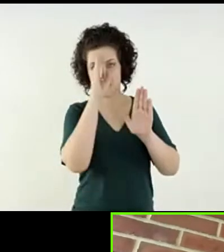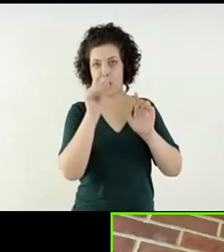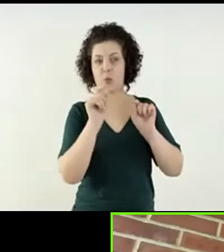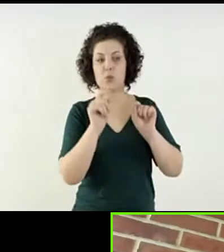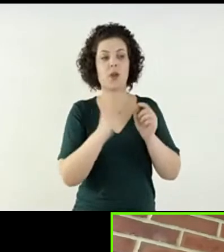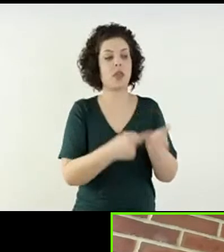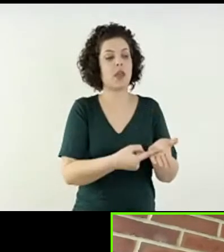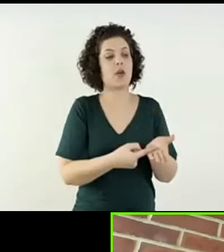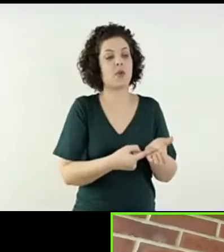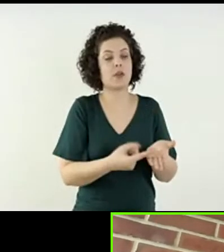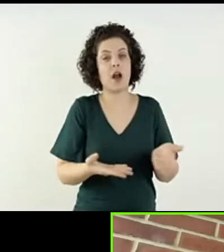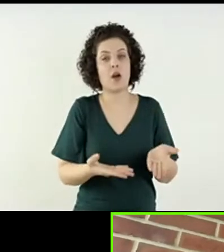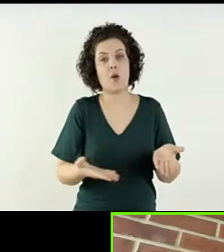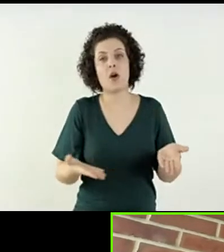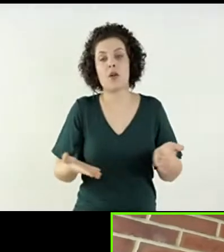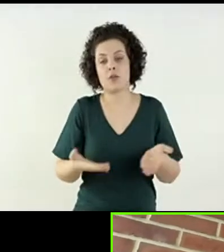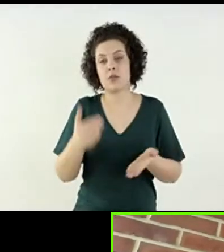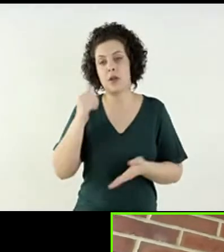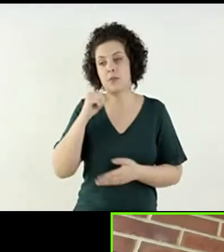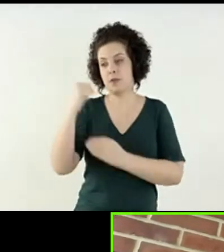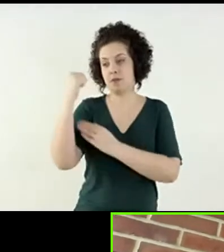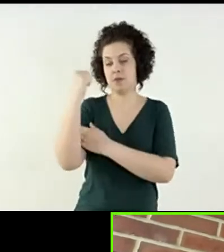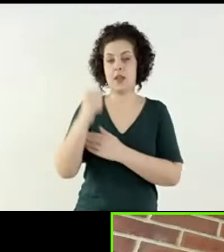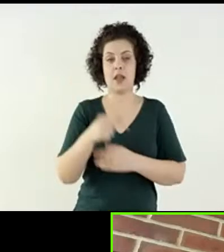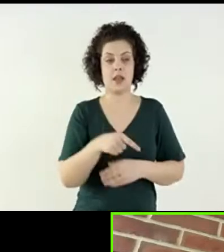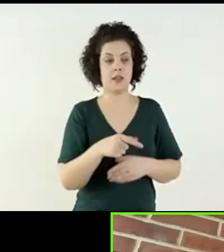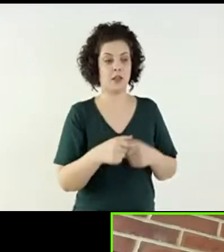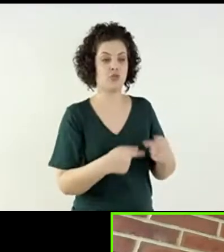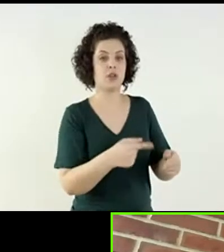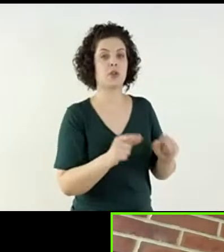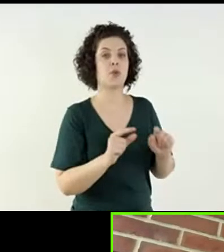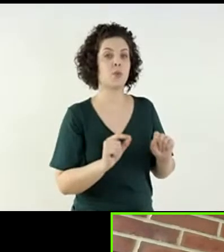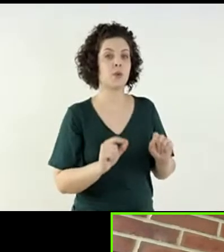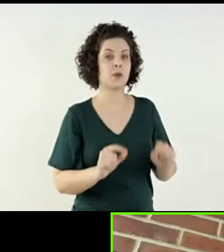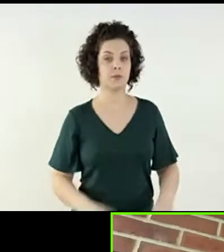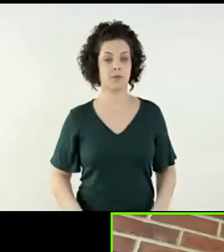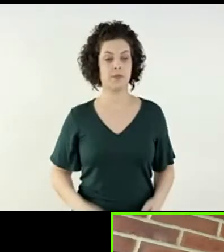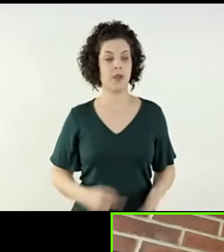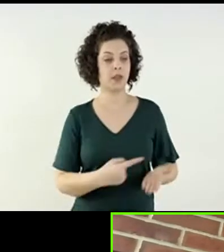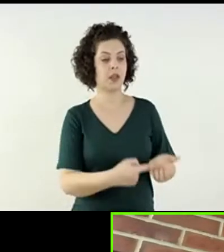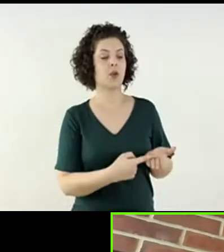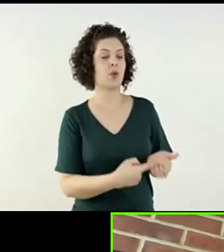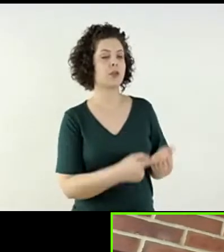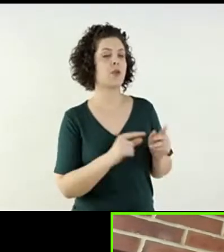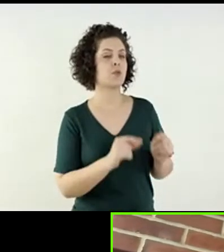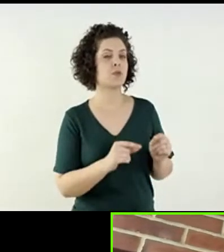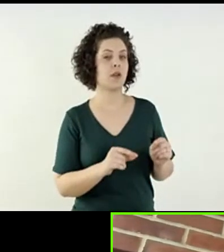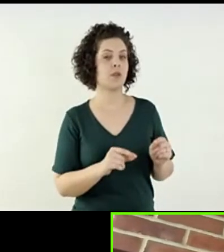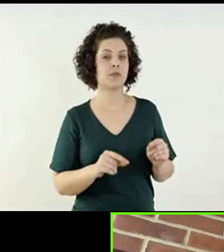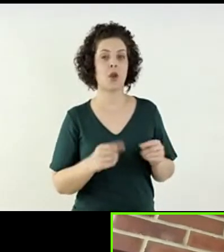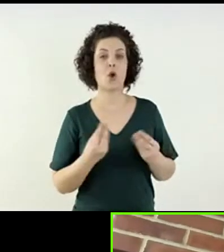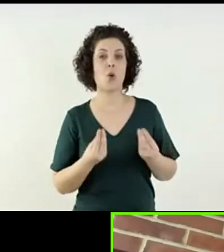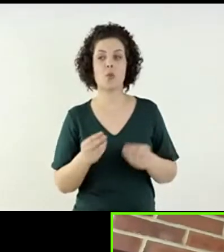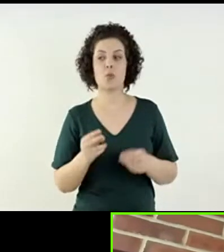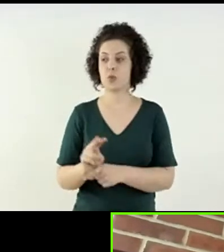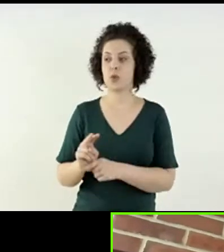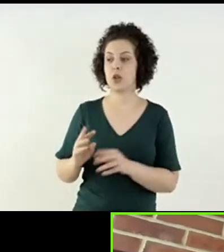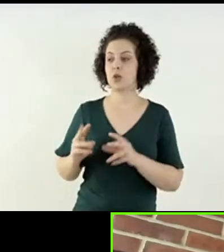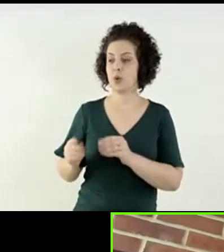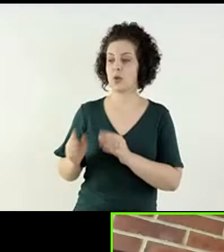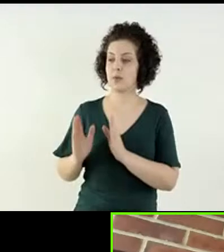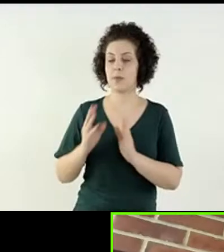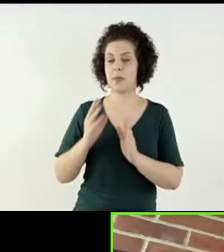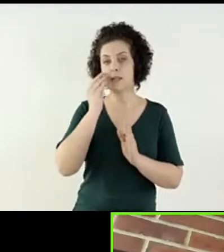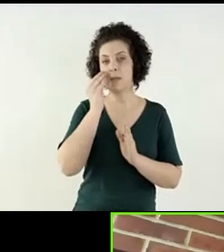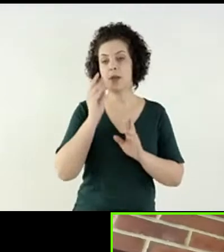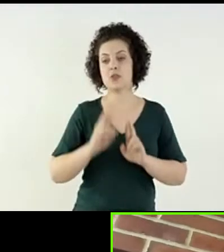generation is how at once to take stock of all the different feminists, all the different experiences, how intersectional we